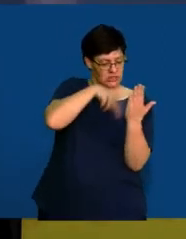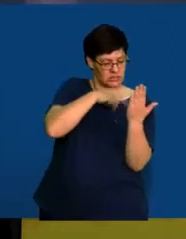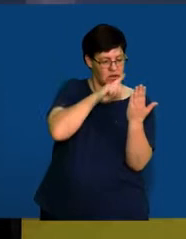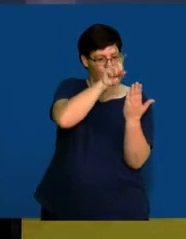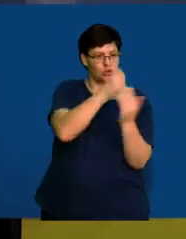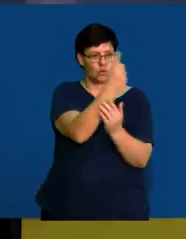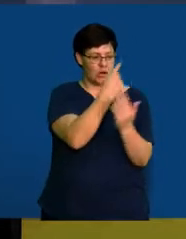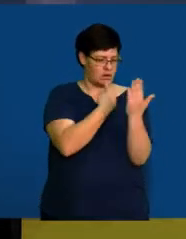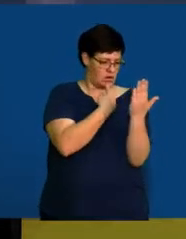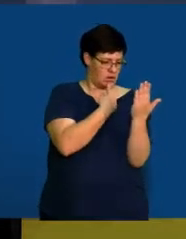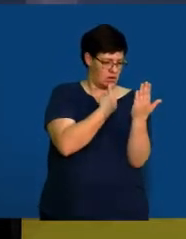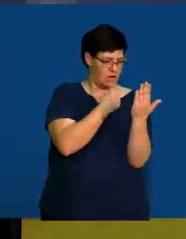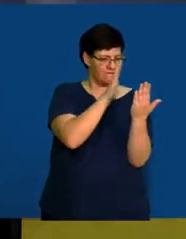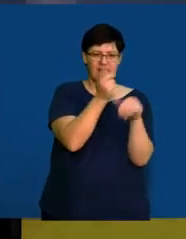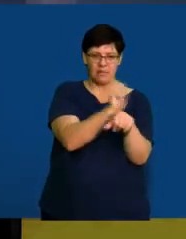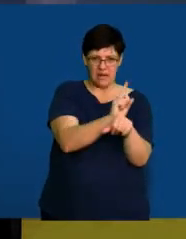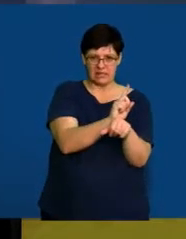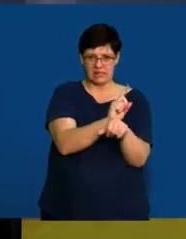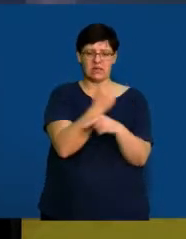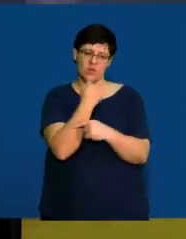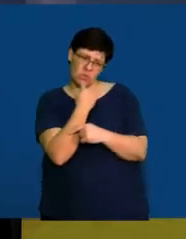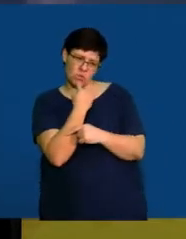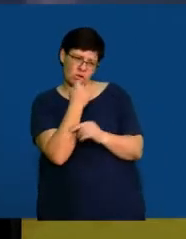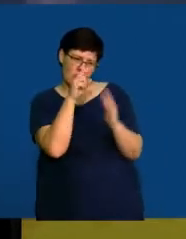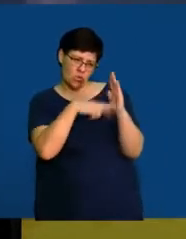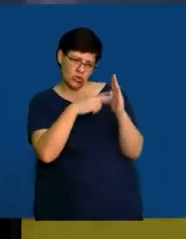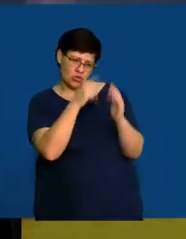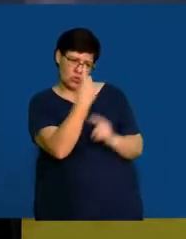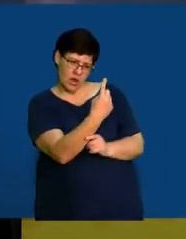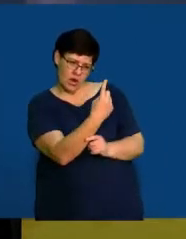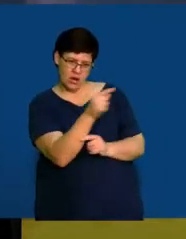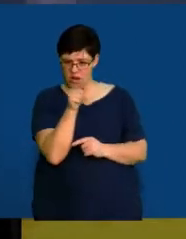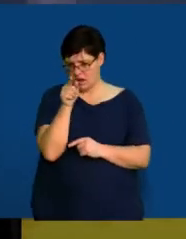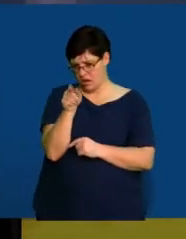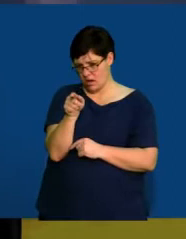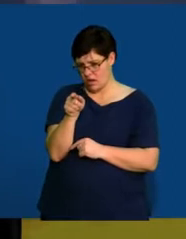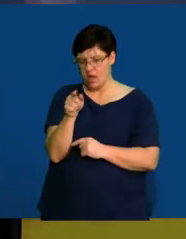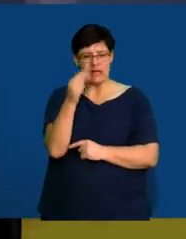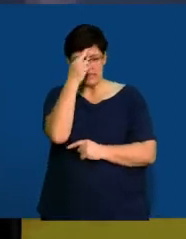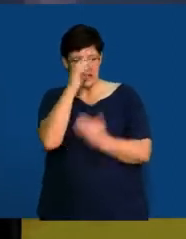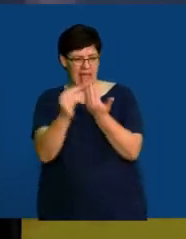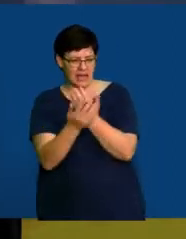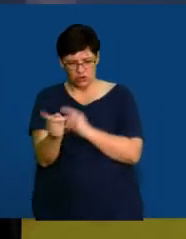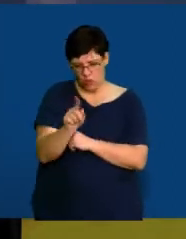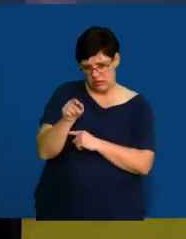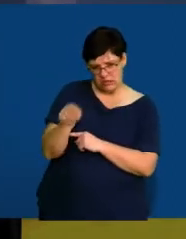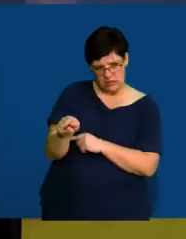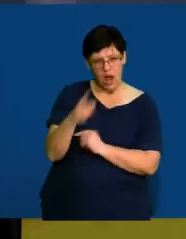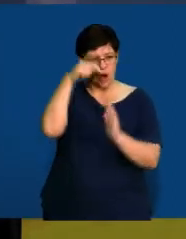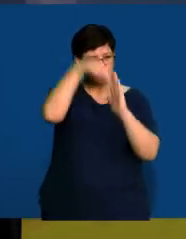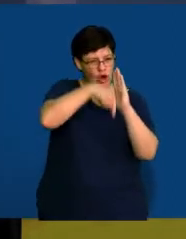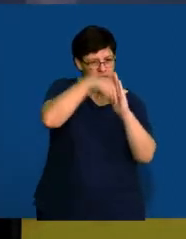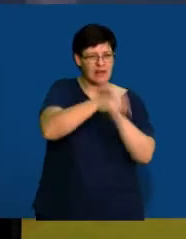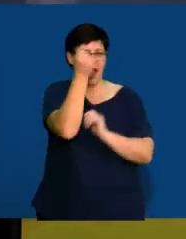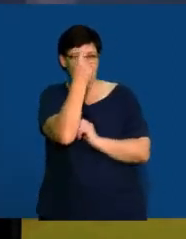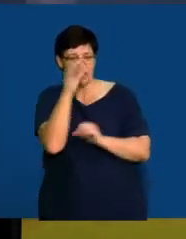1. Spend 5 minutes just reading the question paper, familiarizing yourself with the content. And